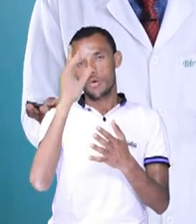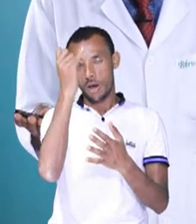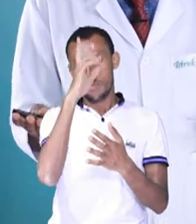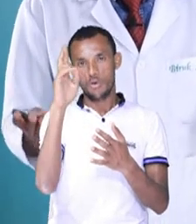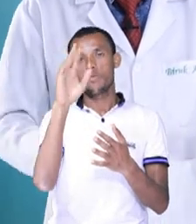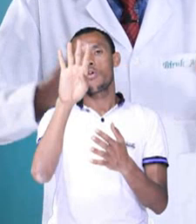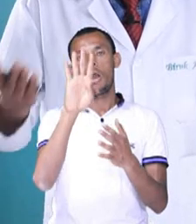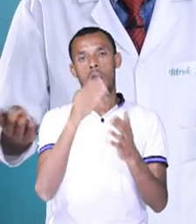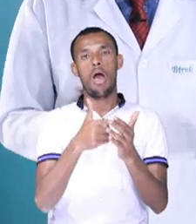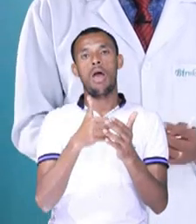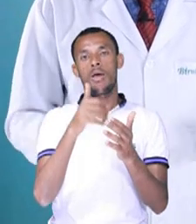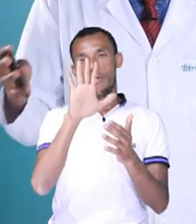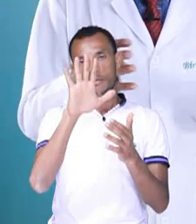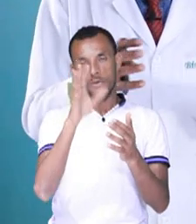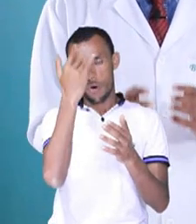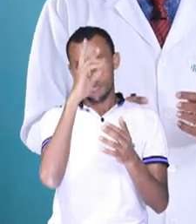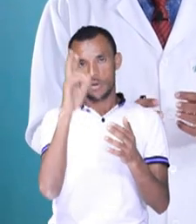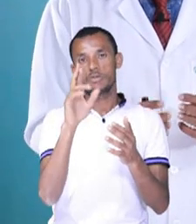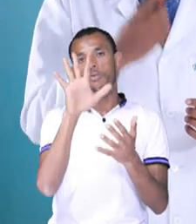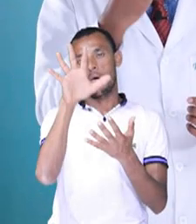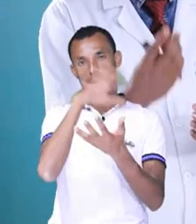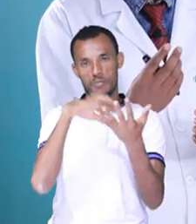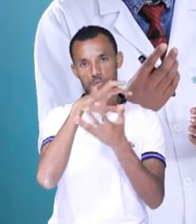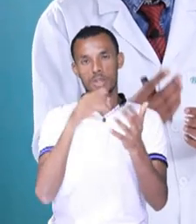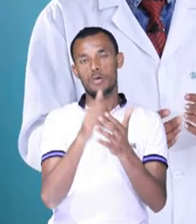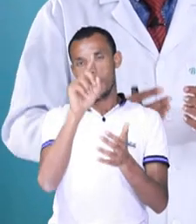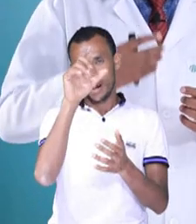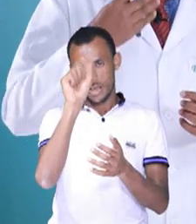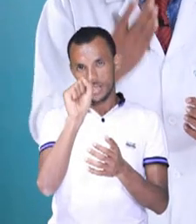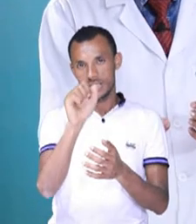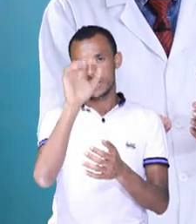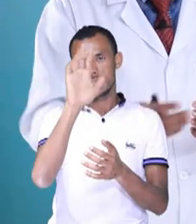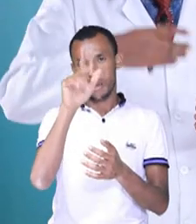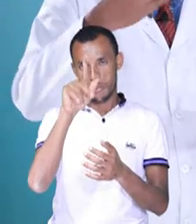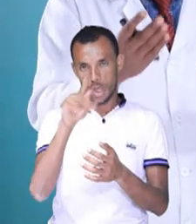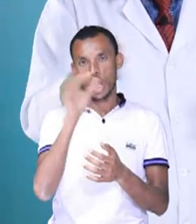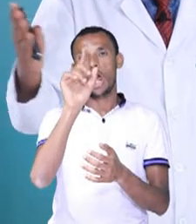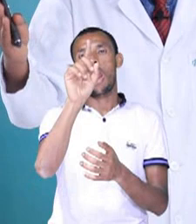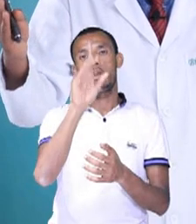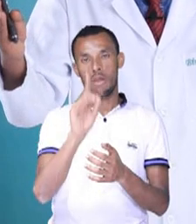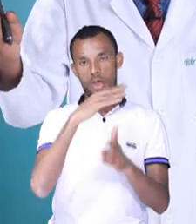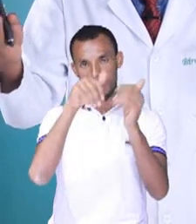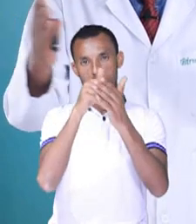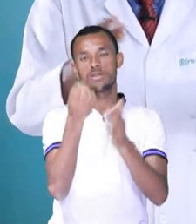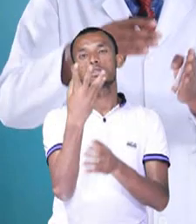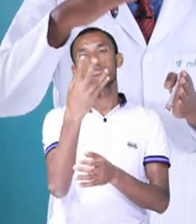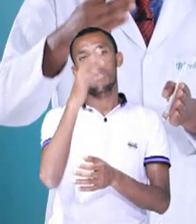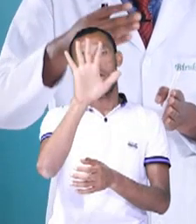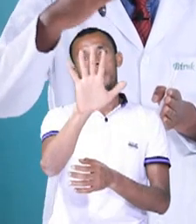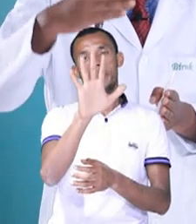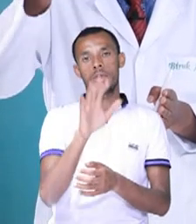5 atomic orbitals can be mixed together. 1s, 3p, and 1d finally